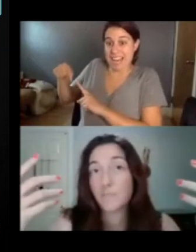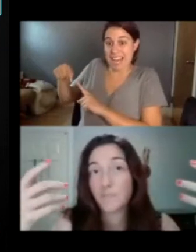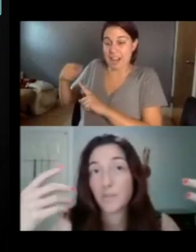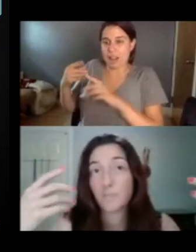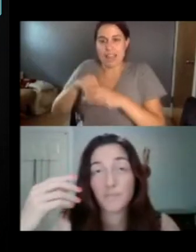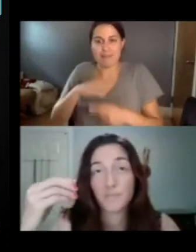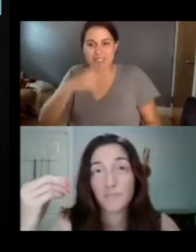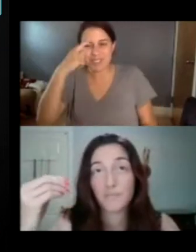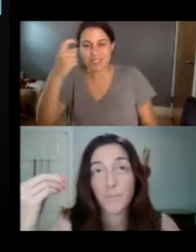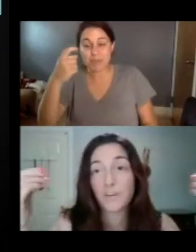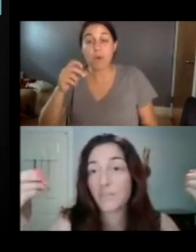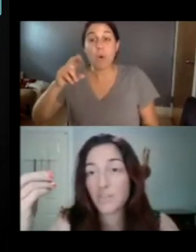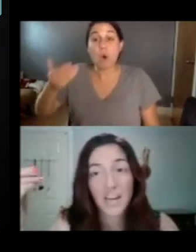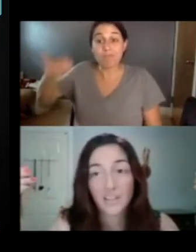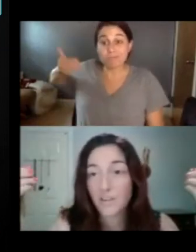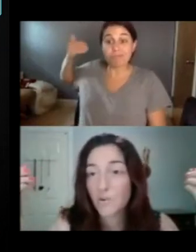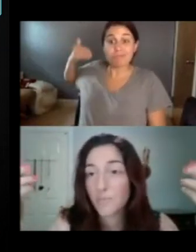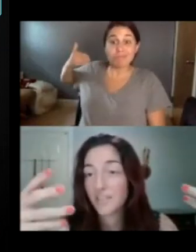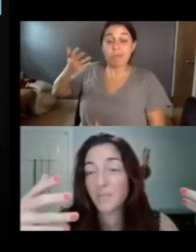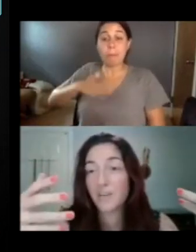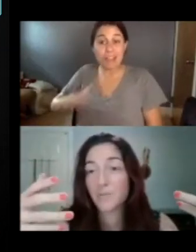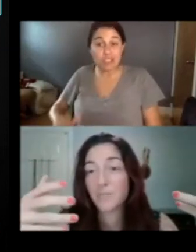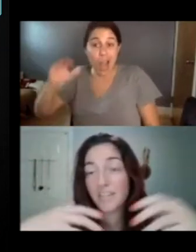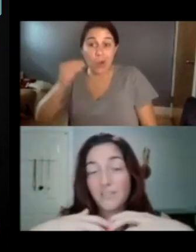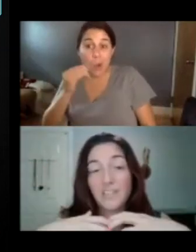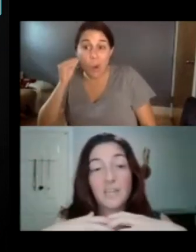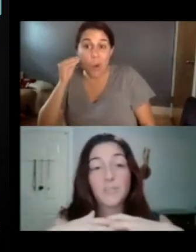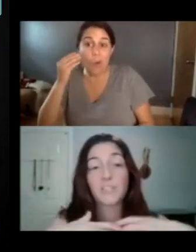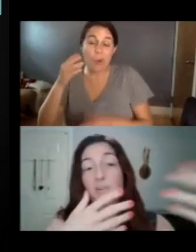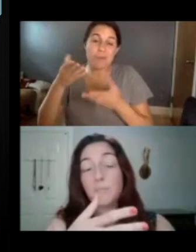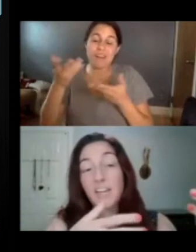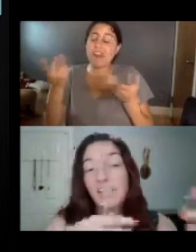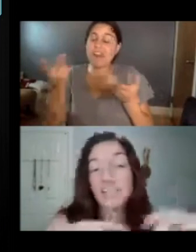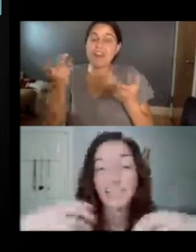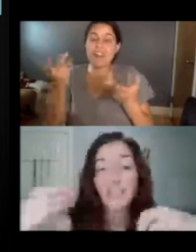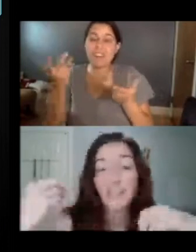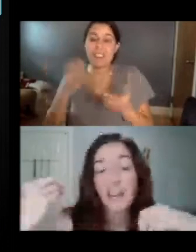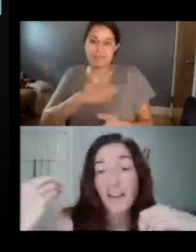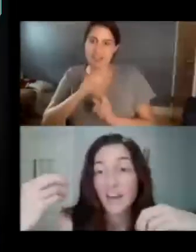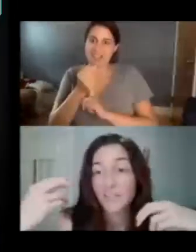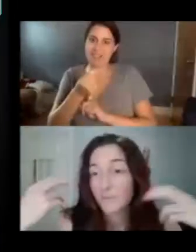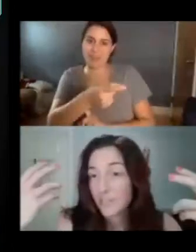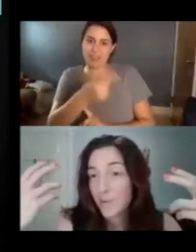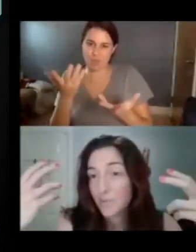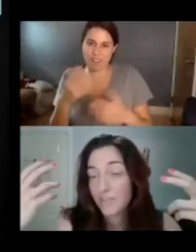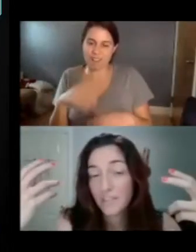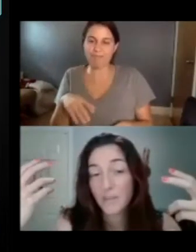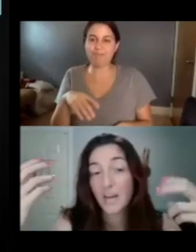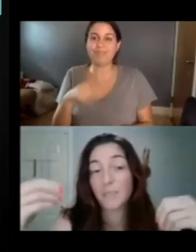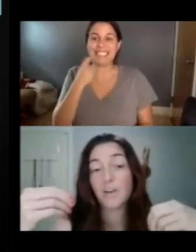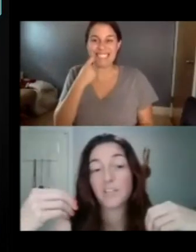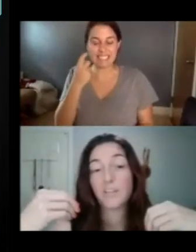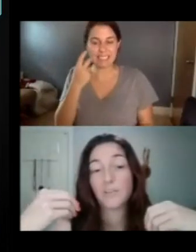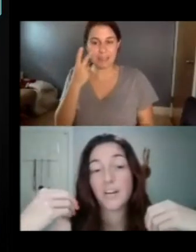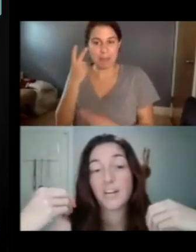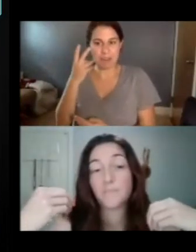maybe some part of their childhood home is in the bedroom, for example. So in my case, I have the recent memory of the sleep